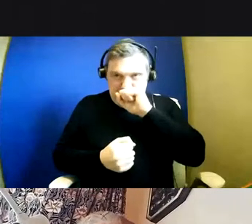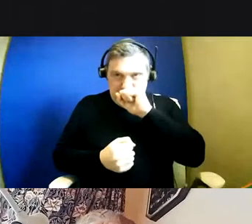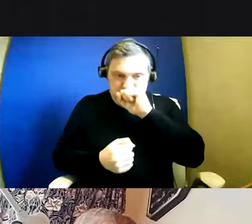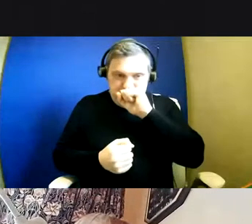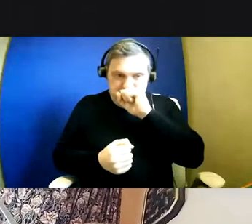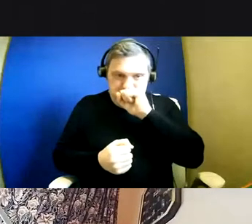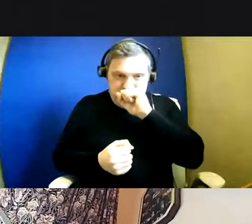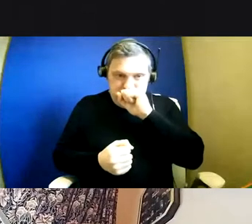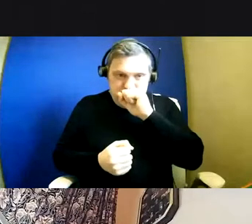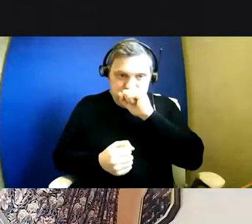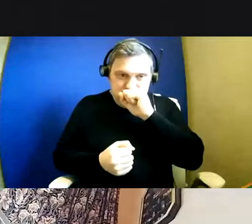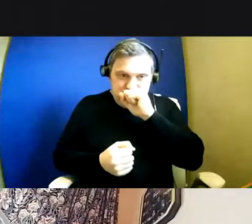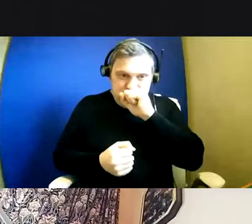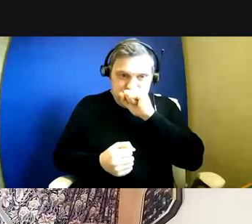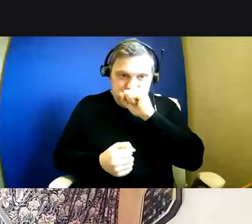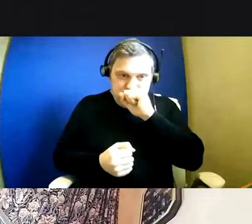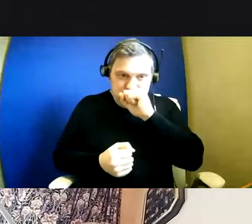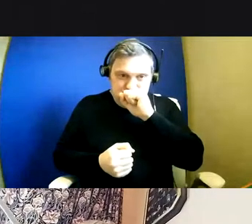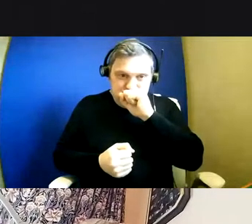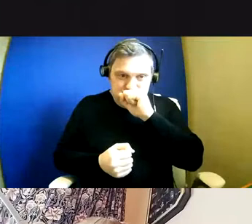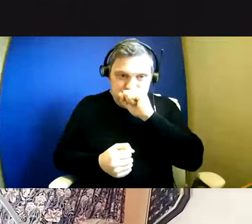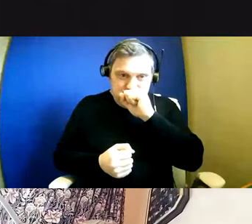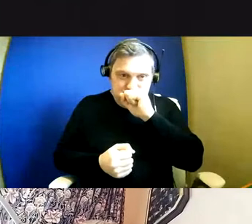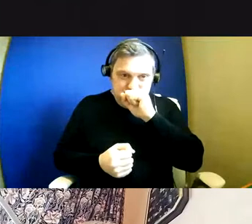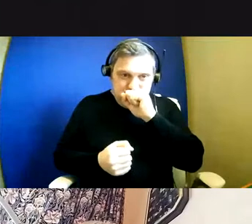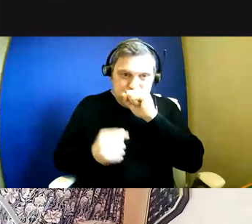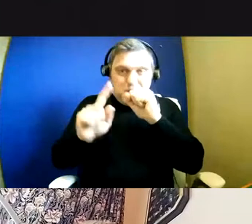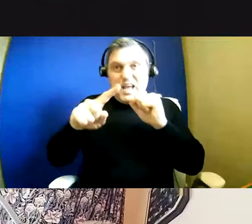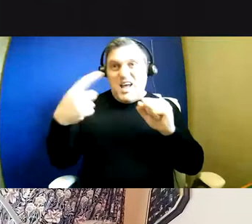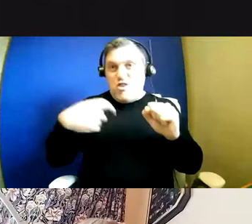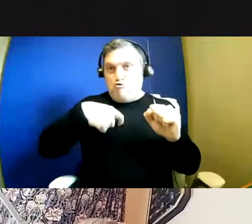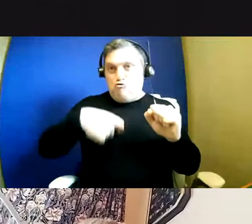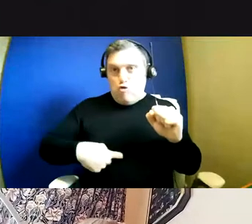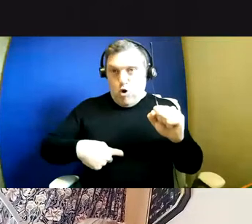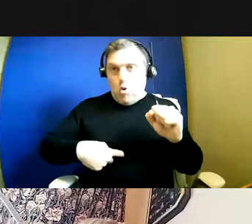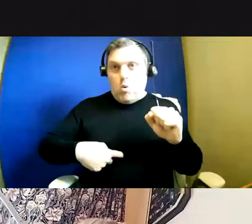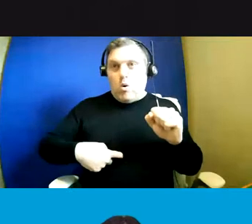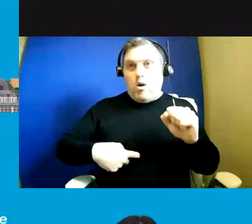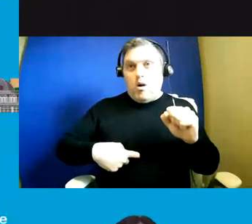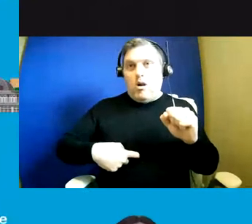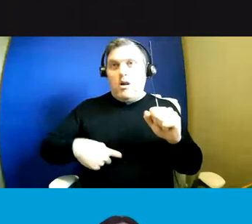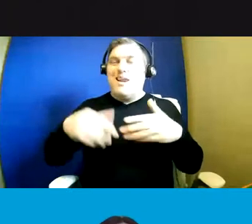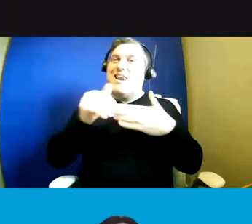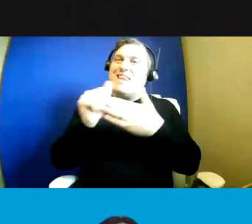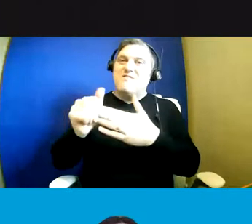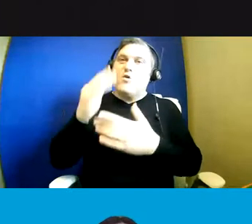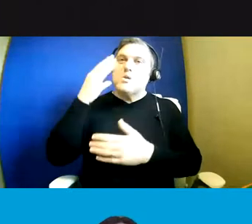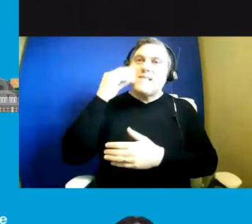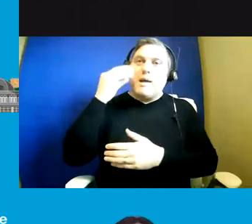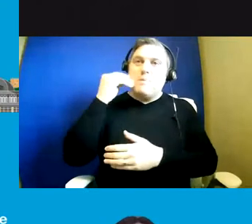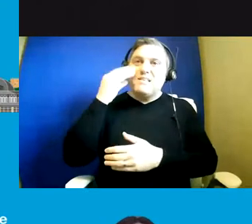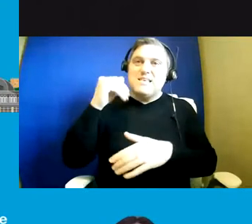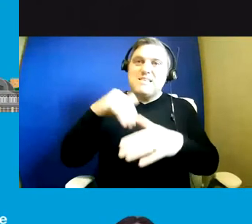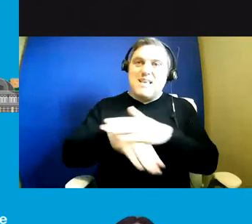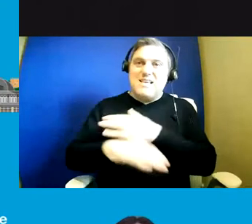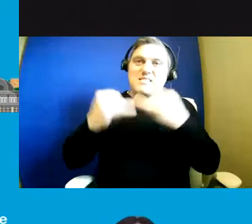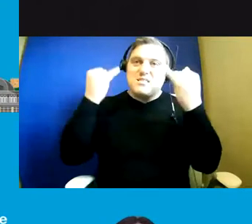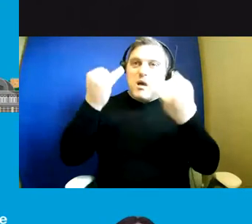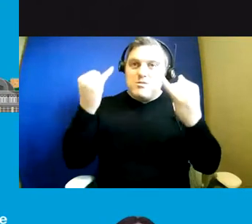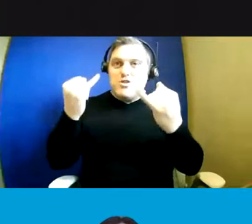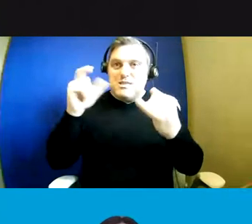So yes, thank you Becky. So my other role, as well as with the post-COVID syndrome, is I'm lead for diabetes for Derby and Derbyshire